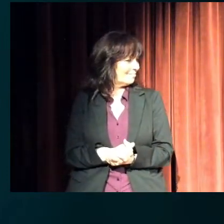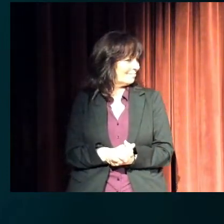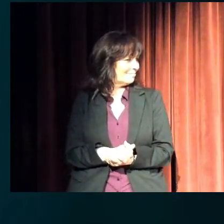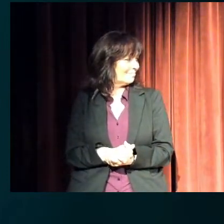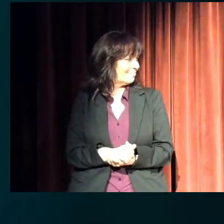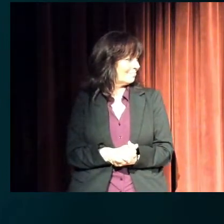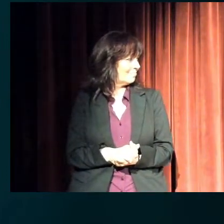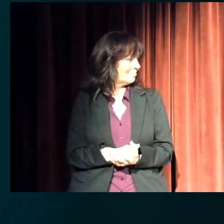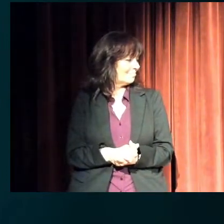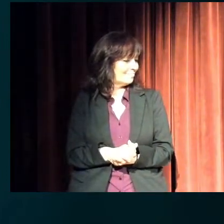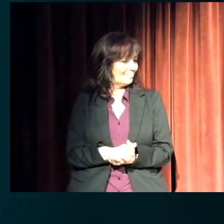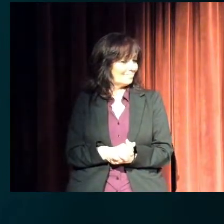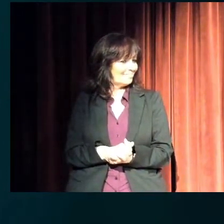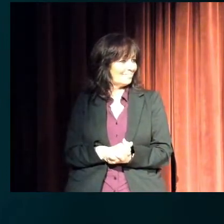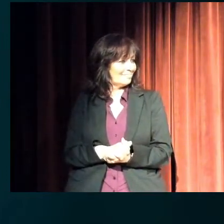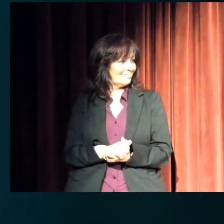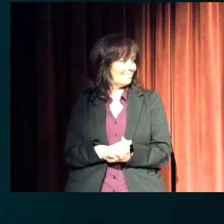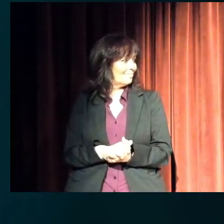Absolutely.